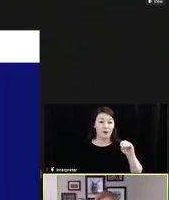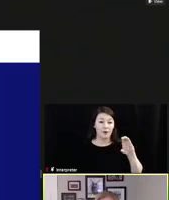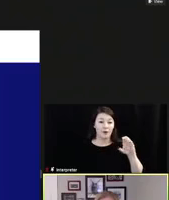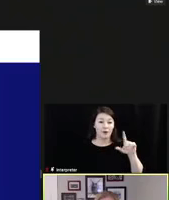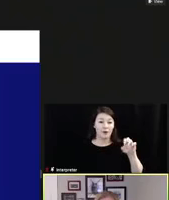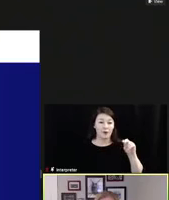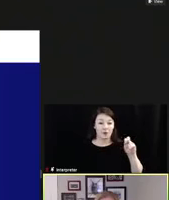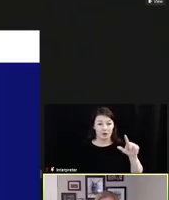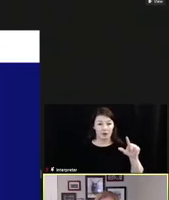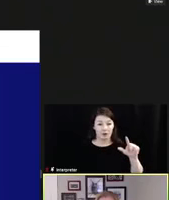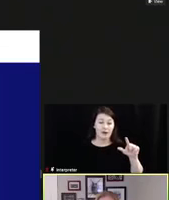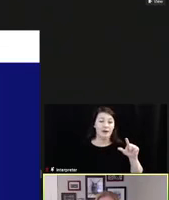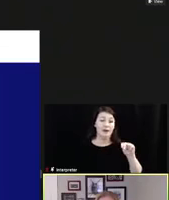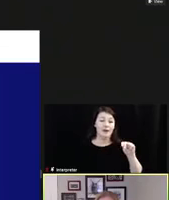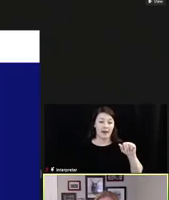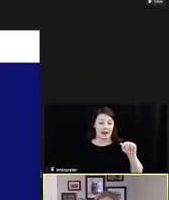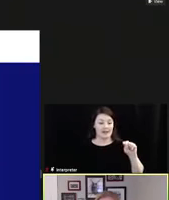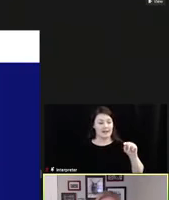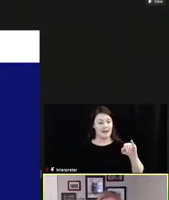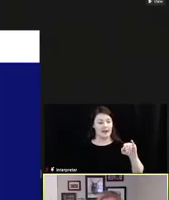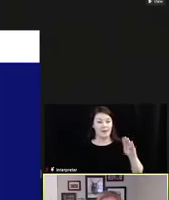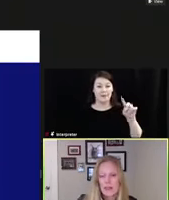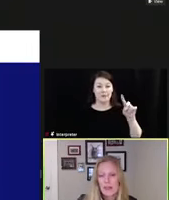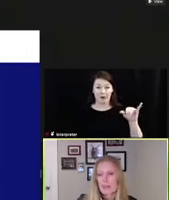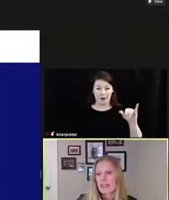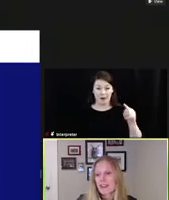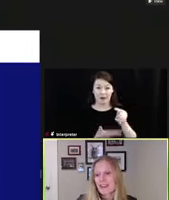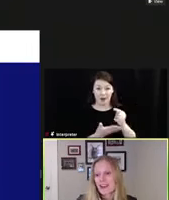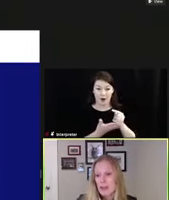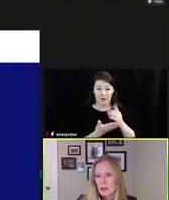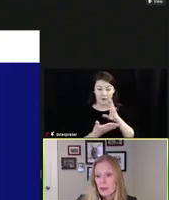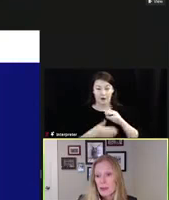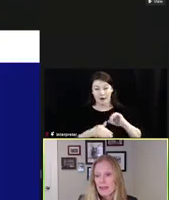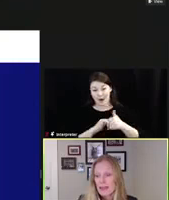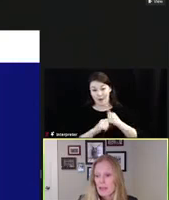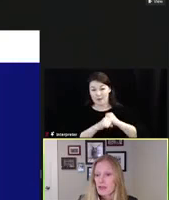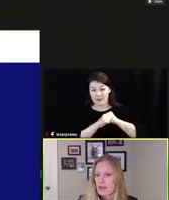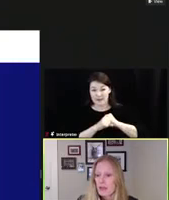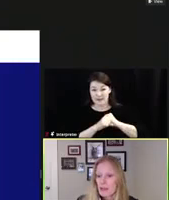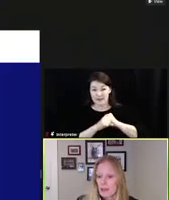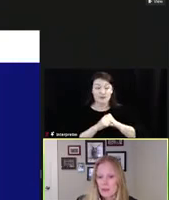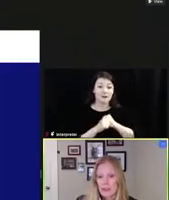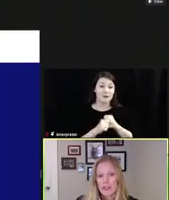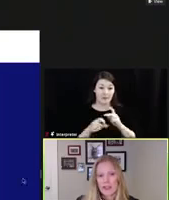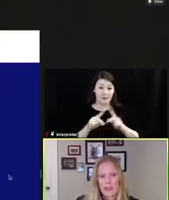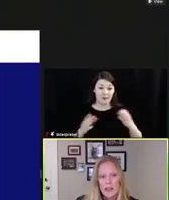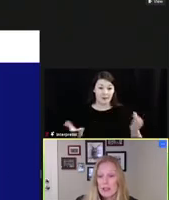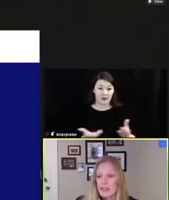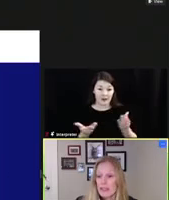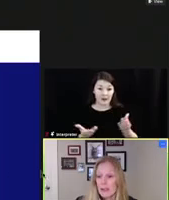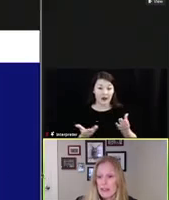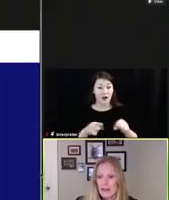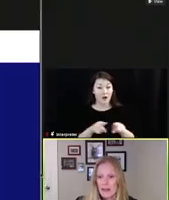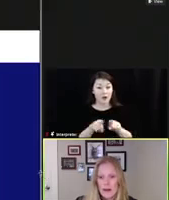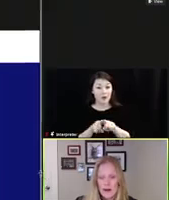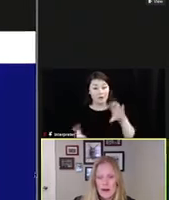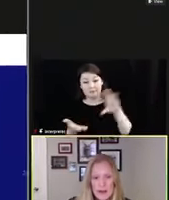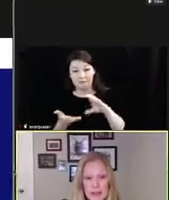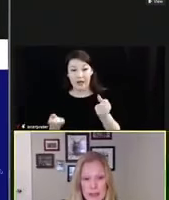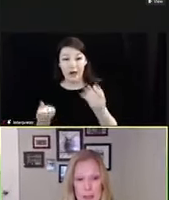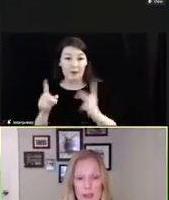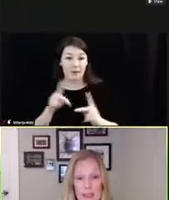Coloradans, especially the role of monoclonal antibody therapy in protecting our hospital capacity and preventing hospitalizations. So this is some data that